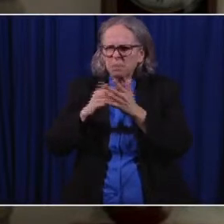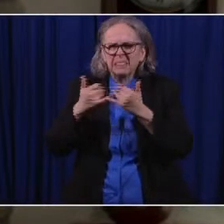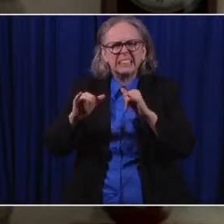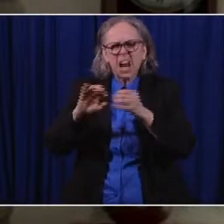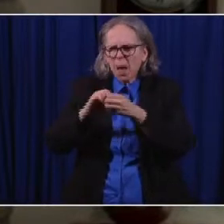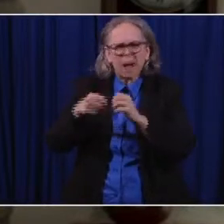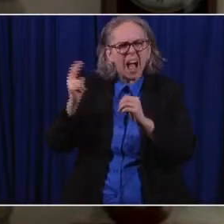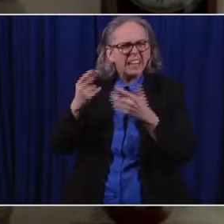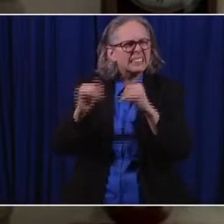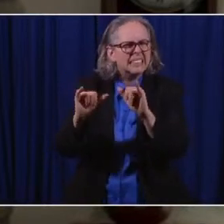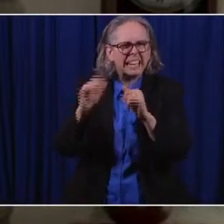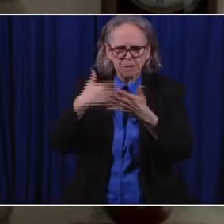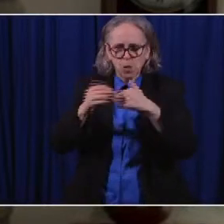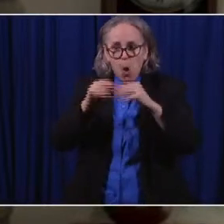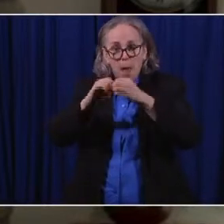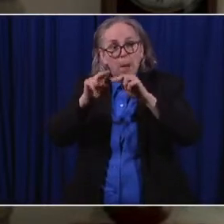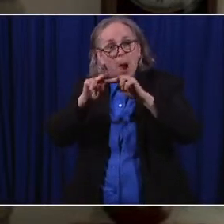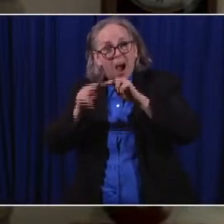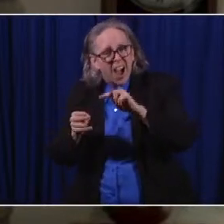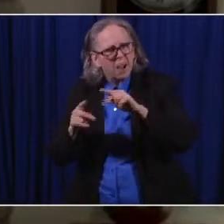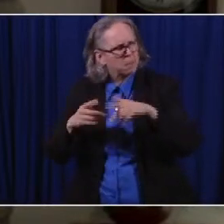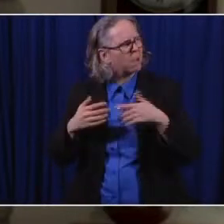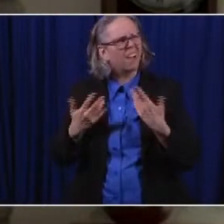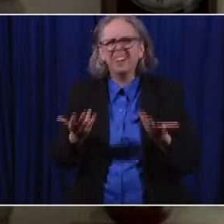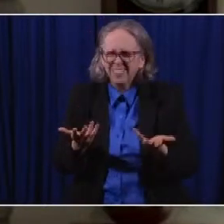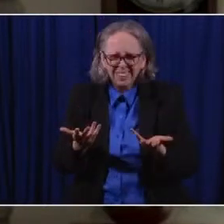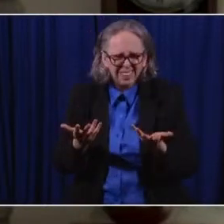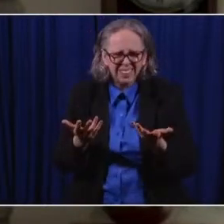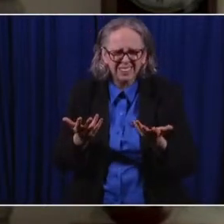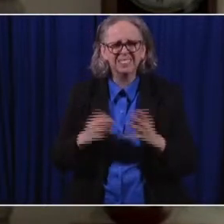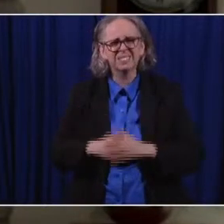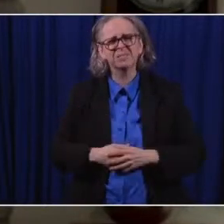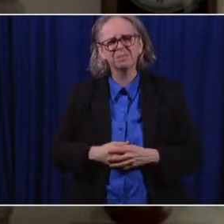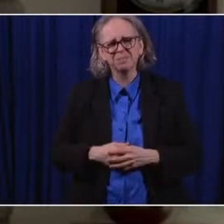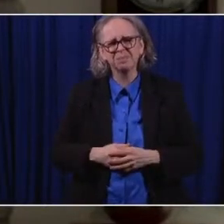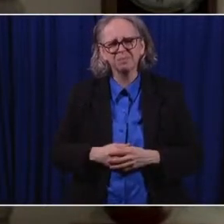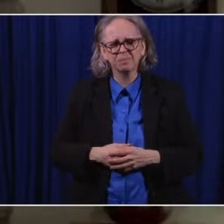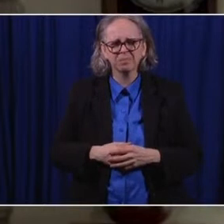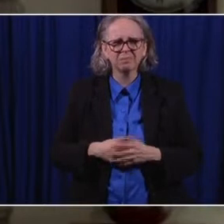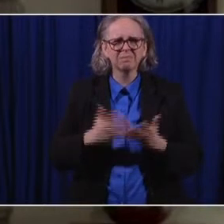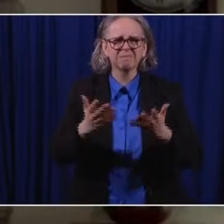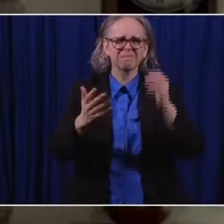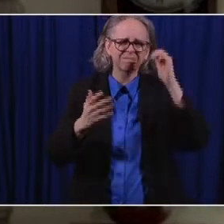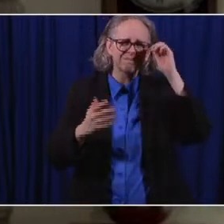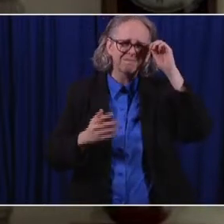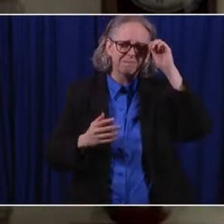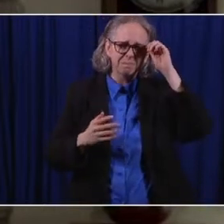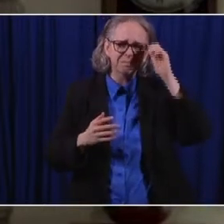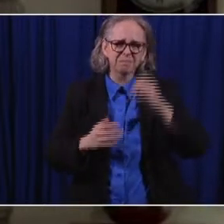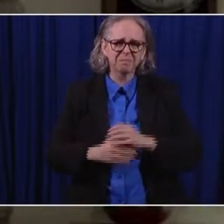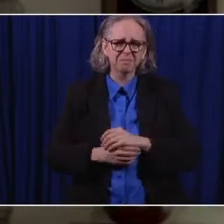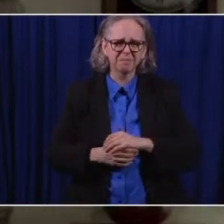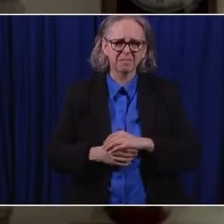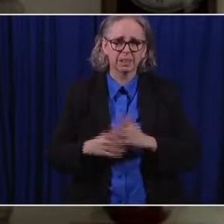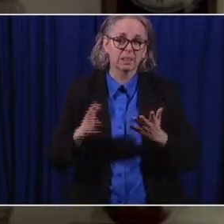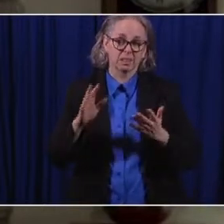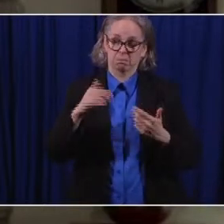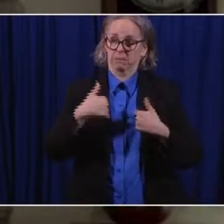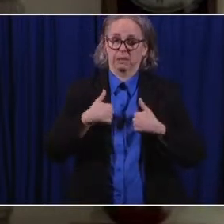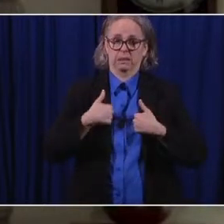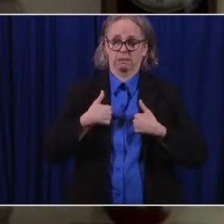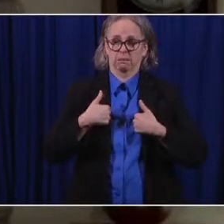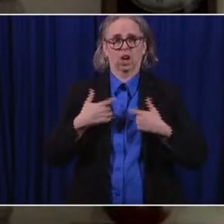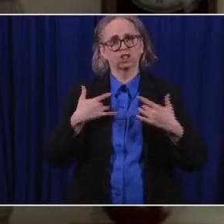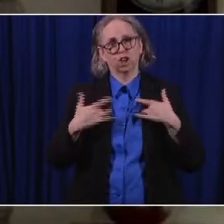much too high. It's still an exceedingly high number. So, we're very concerned about it, deeply concerned.